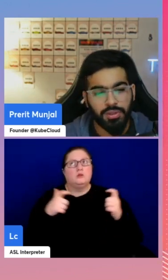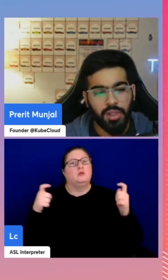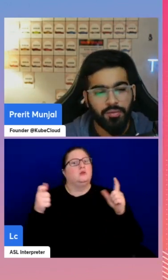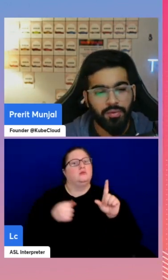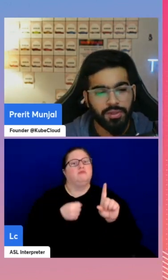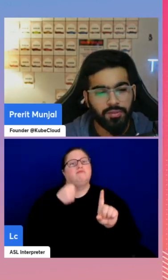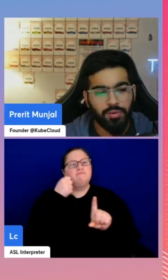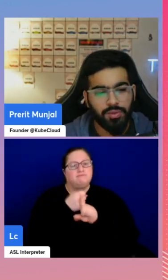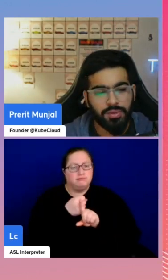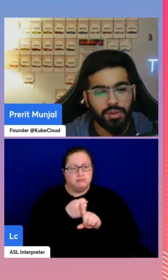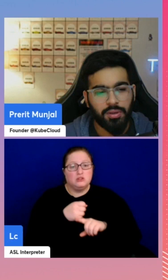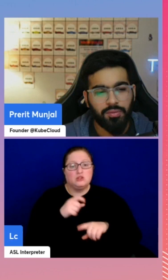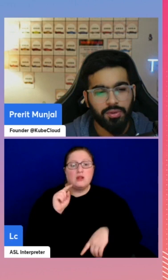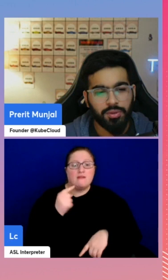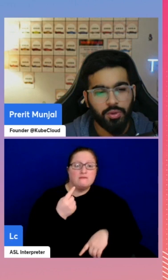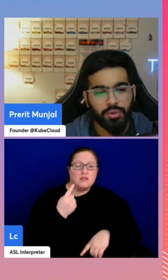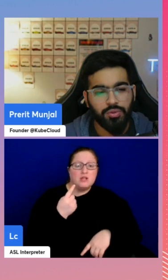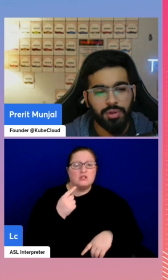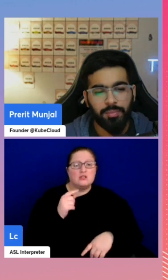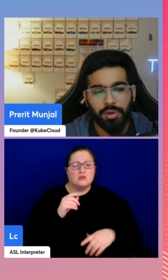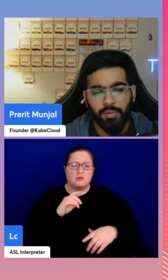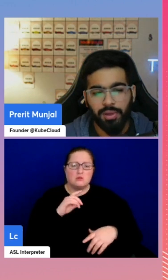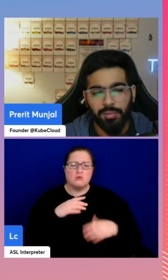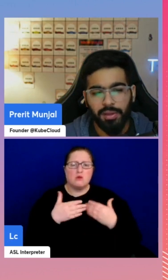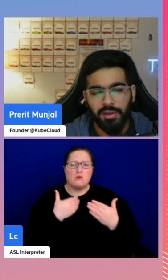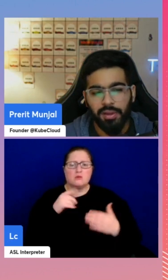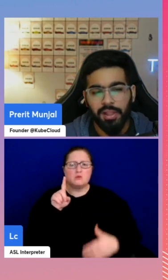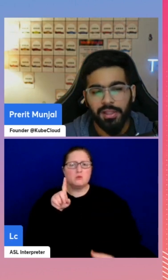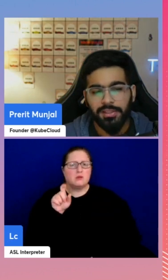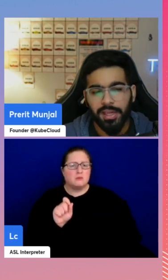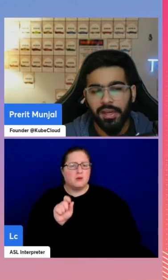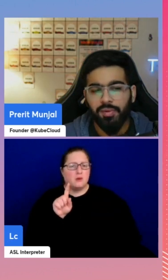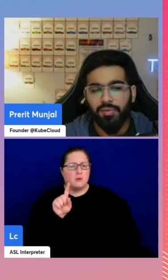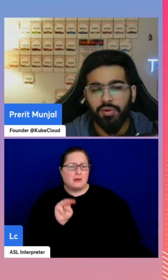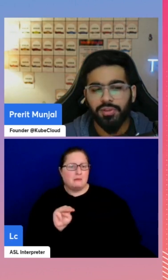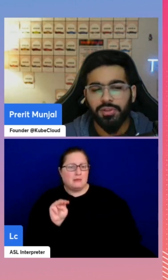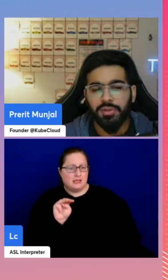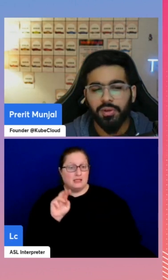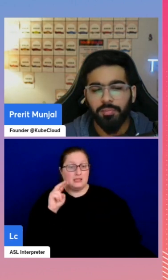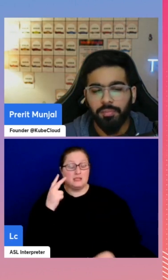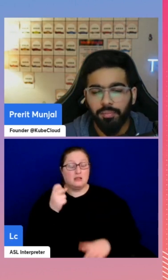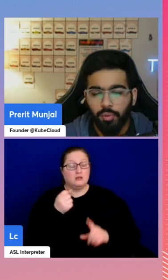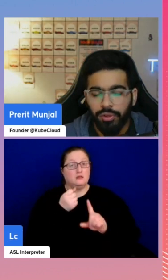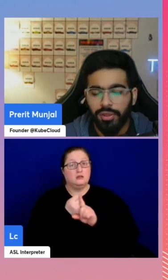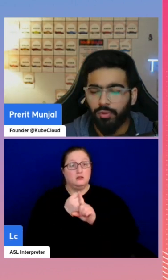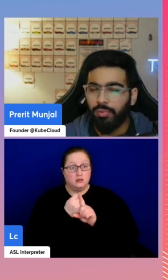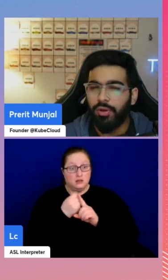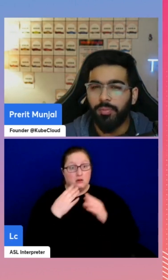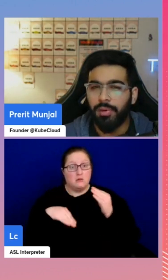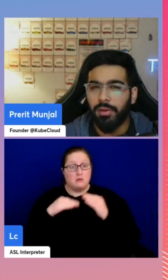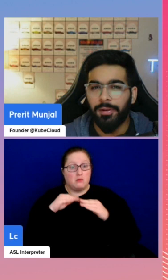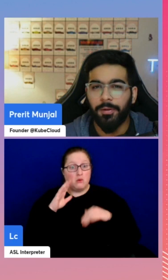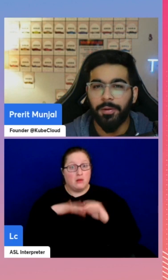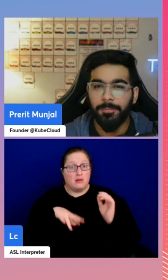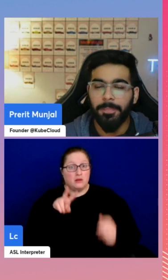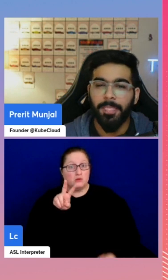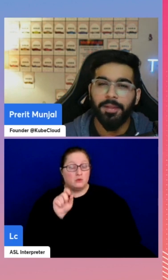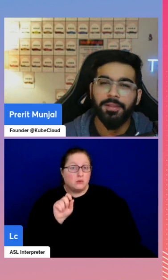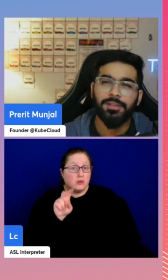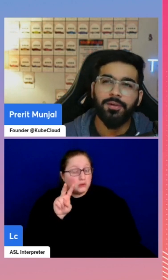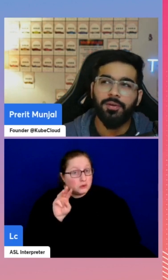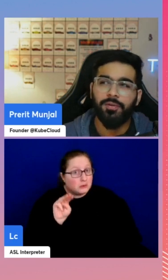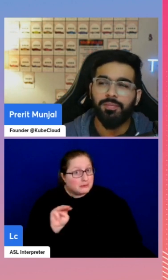see, it was, first one was close to 1.1 million. Second one was more than 2.2 million.